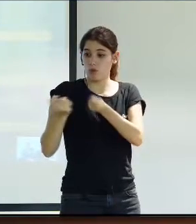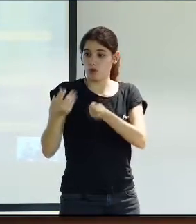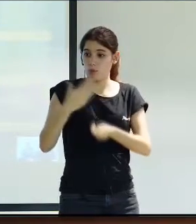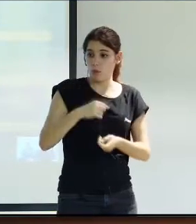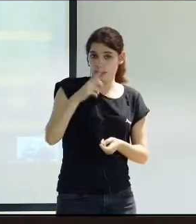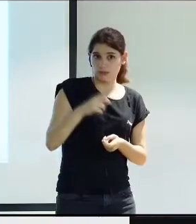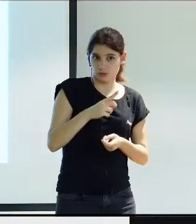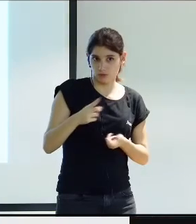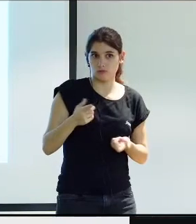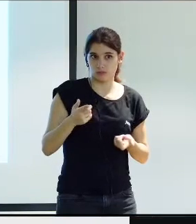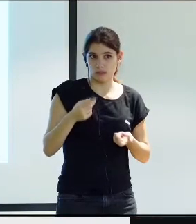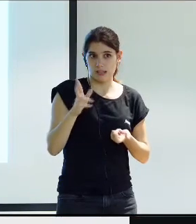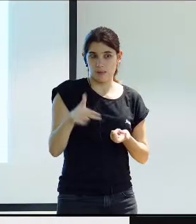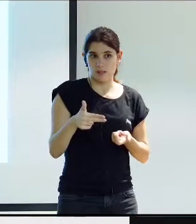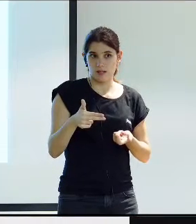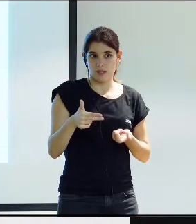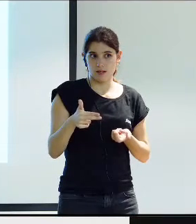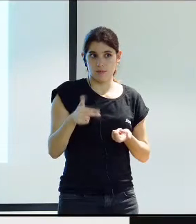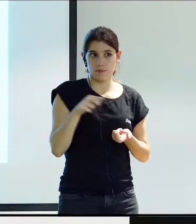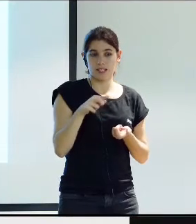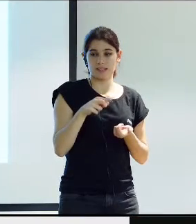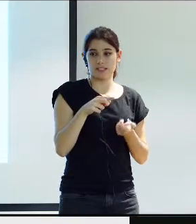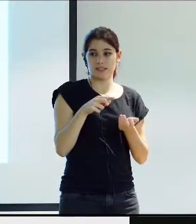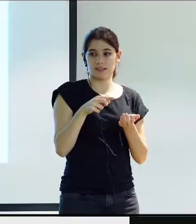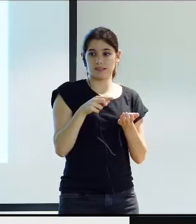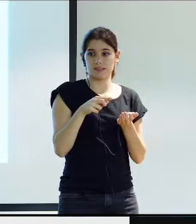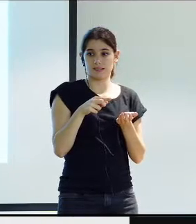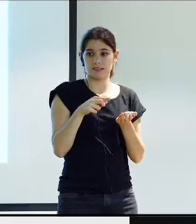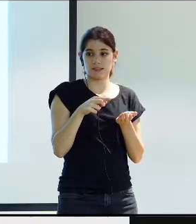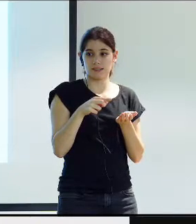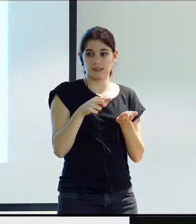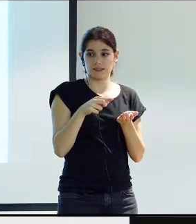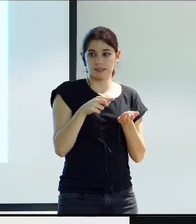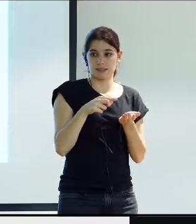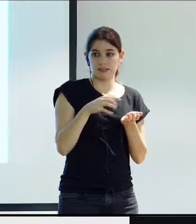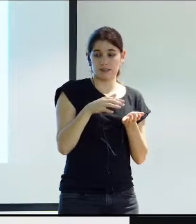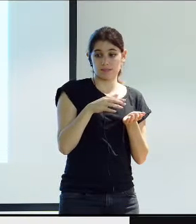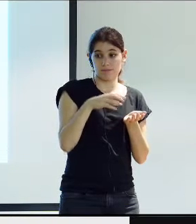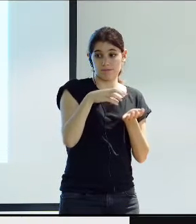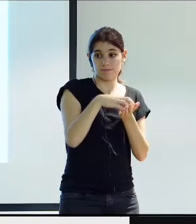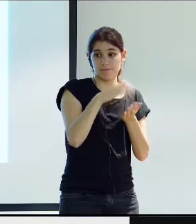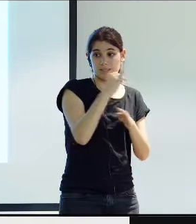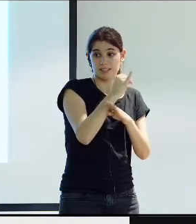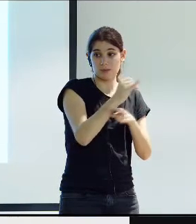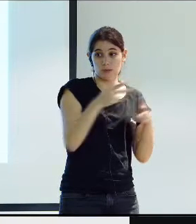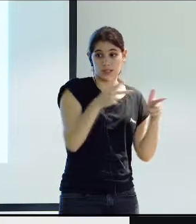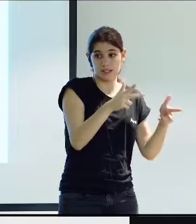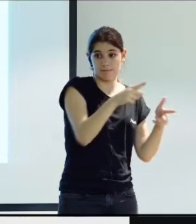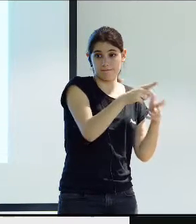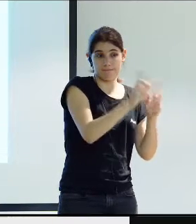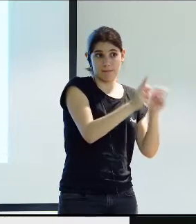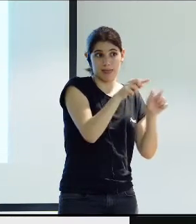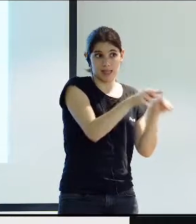institutionalized by the regulations that are put upon you, or the limits that are put upon